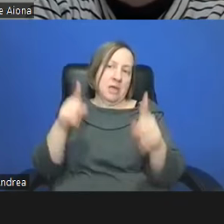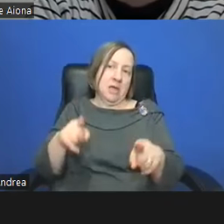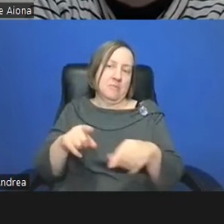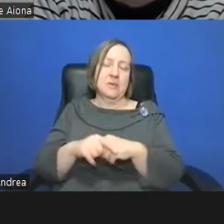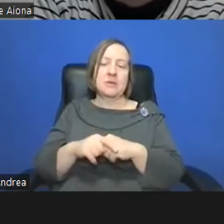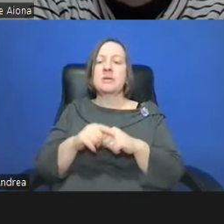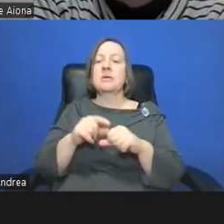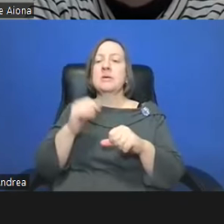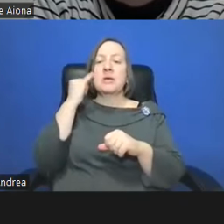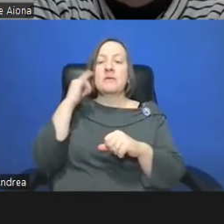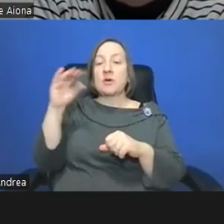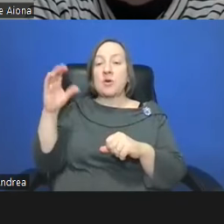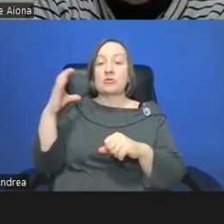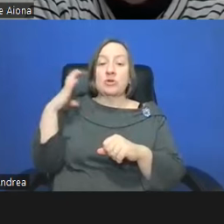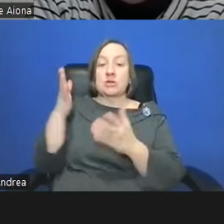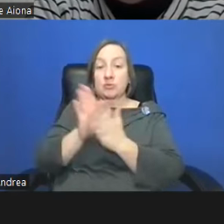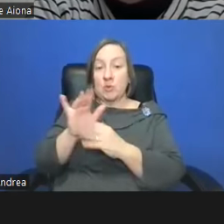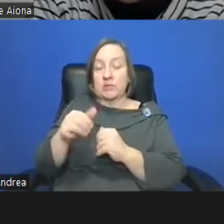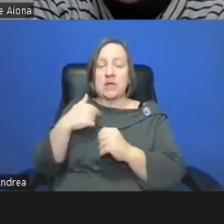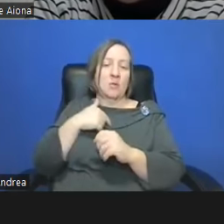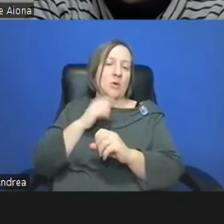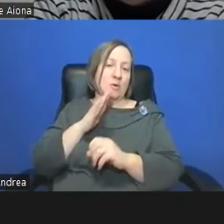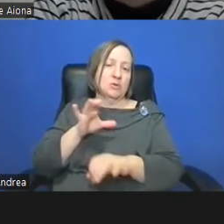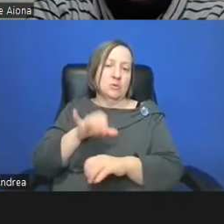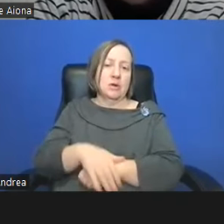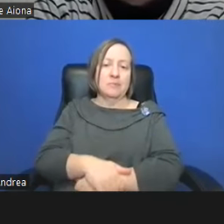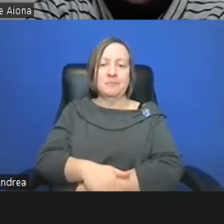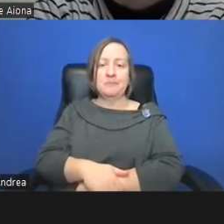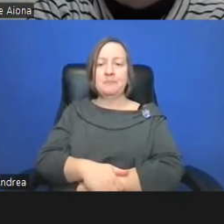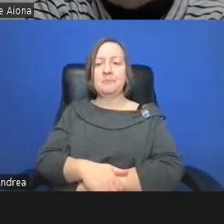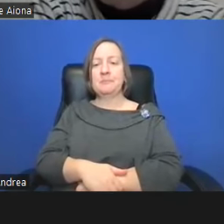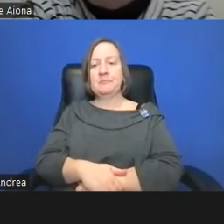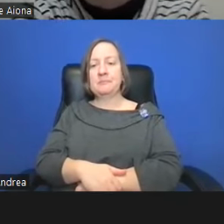but yeah, if the co-chairs were to request that, we definitely do it.